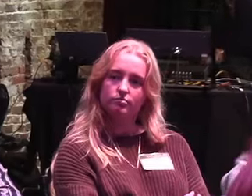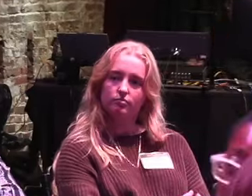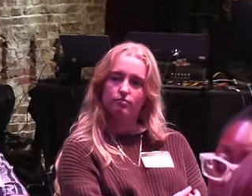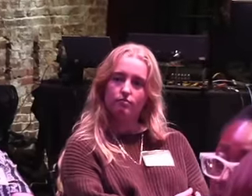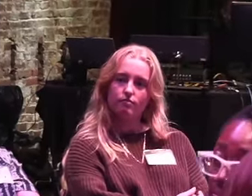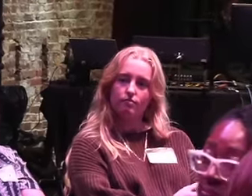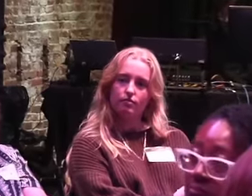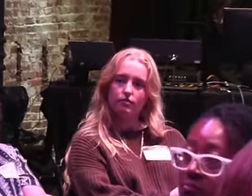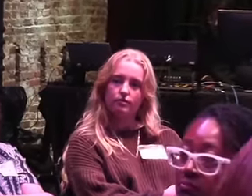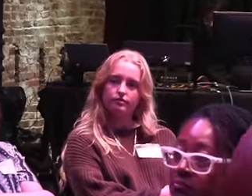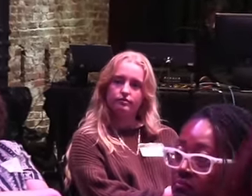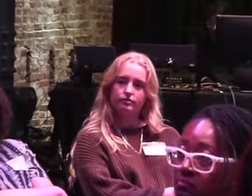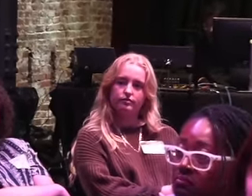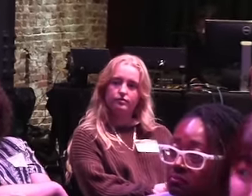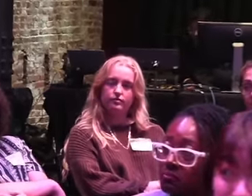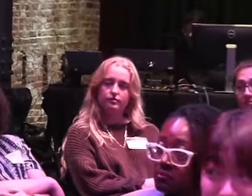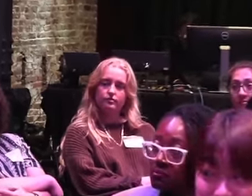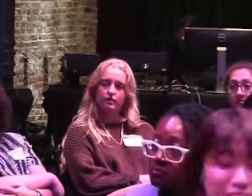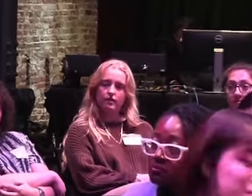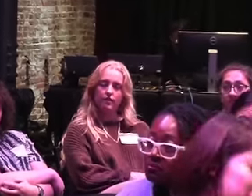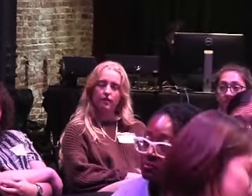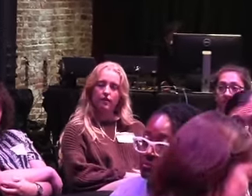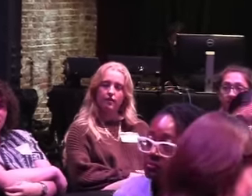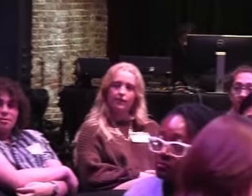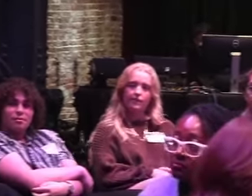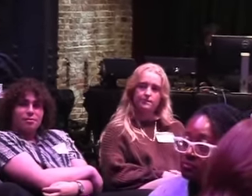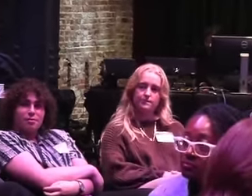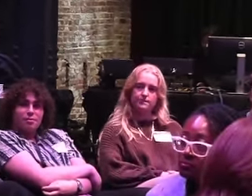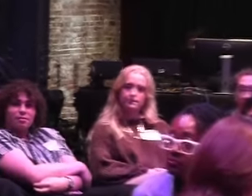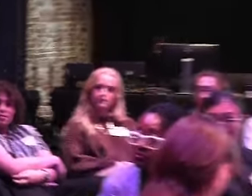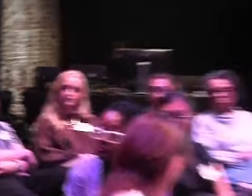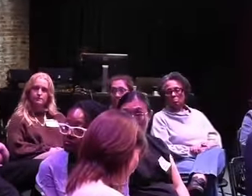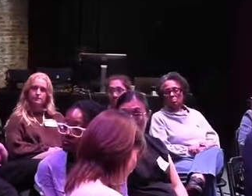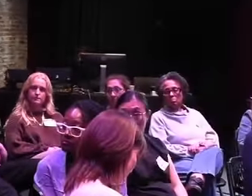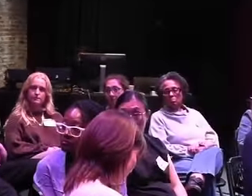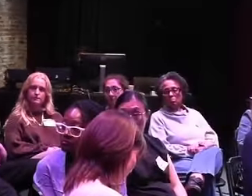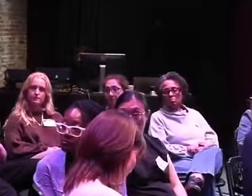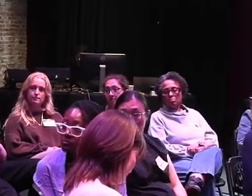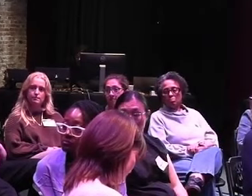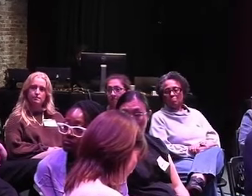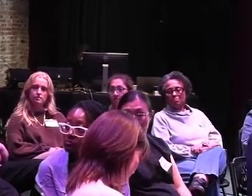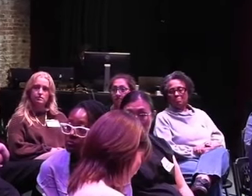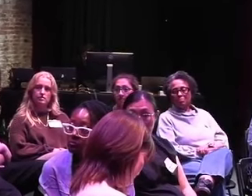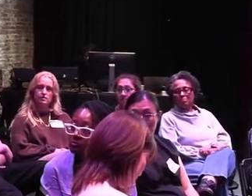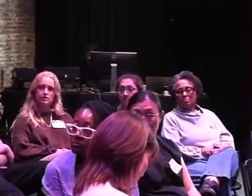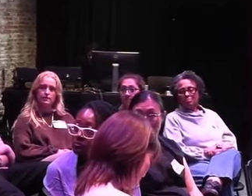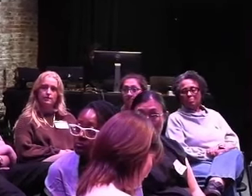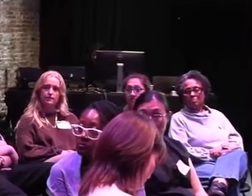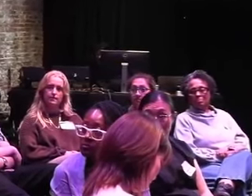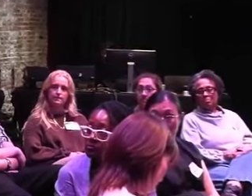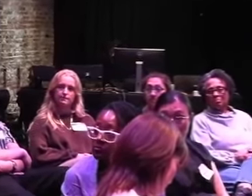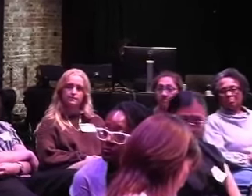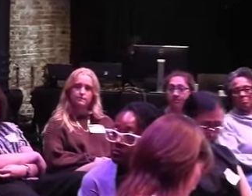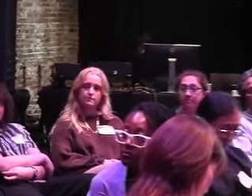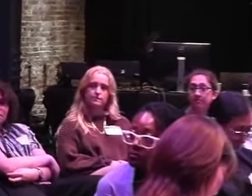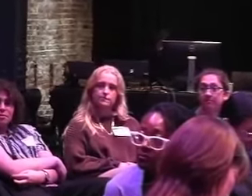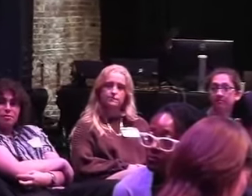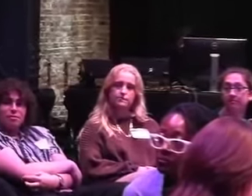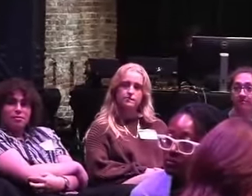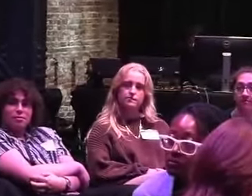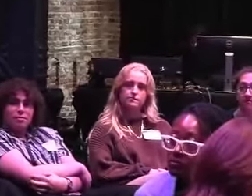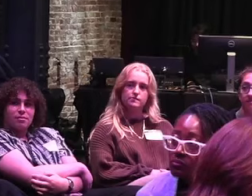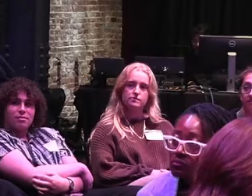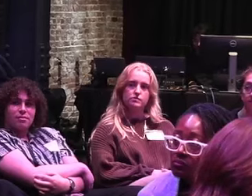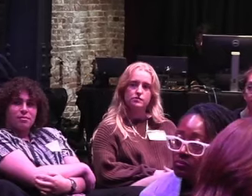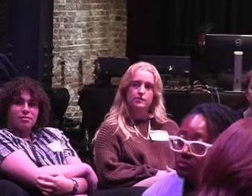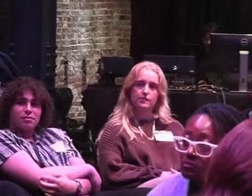Allison, I am the leader of production and community at Crowded Fire in San Francisco. I'm a light-skinned, non-binary